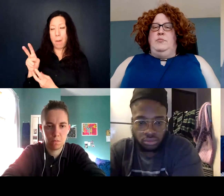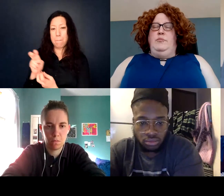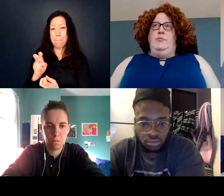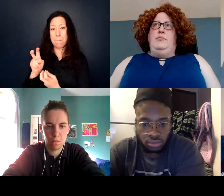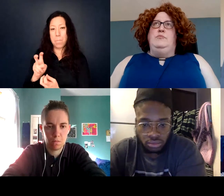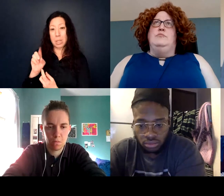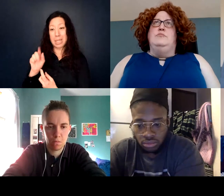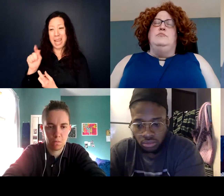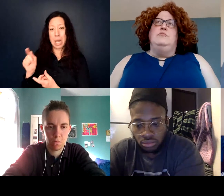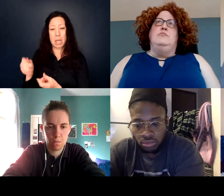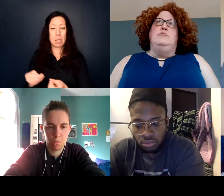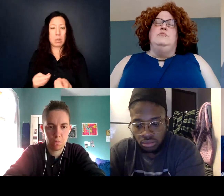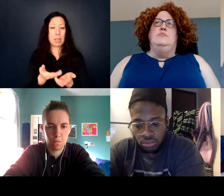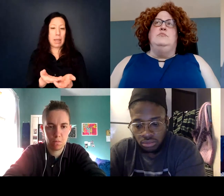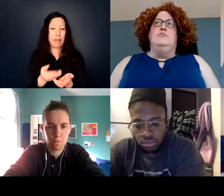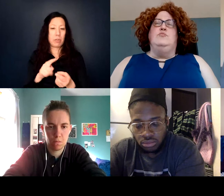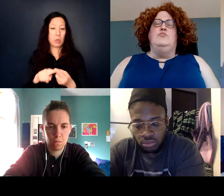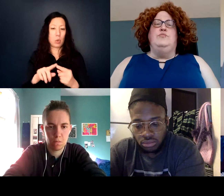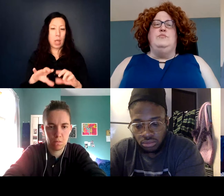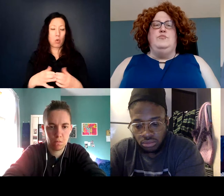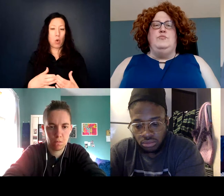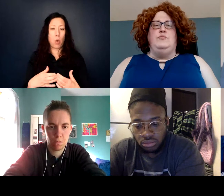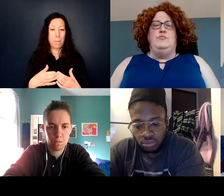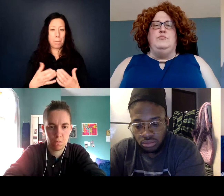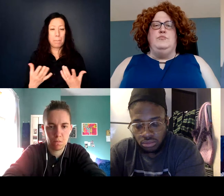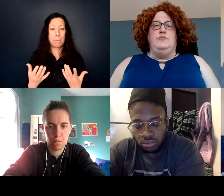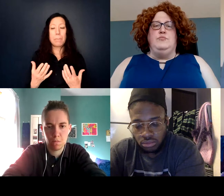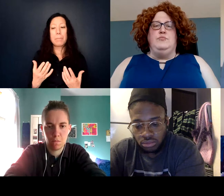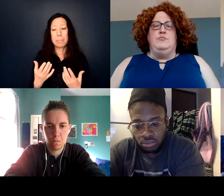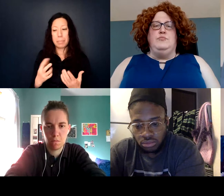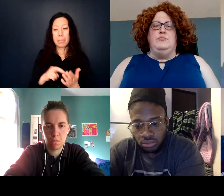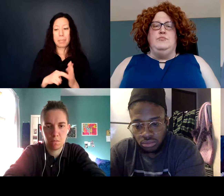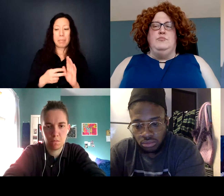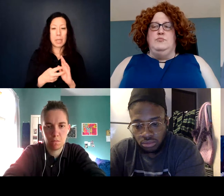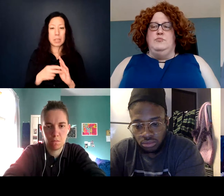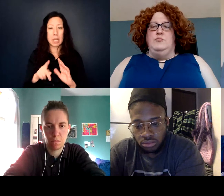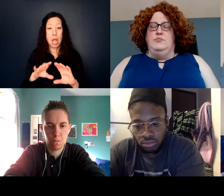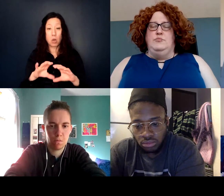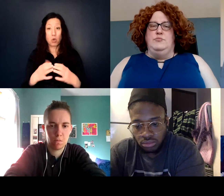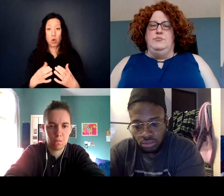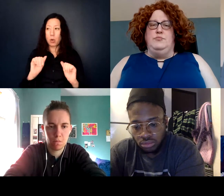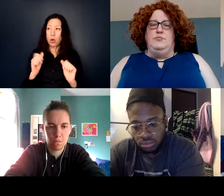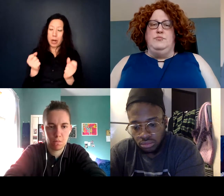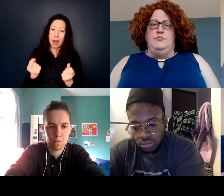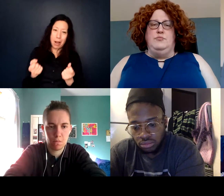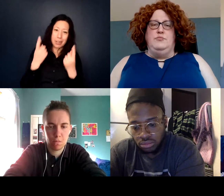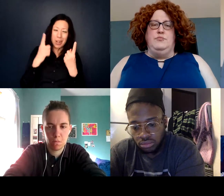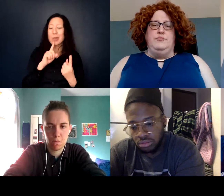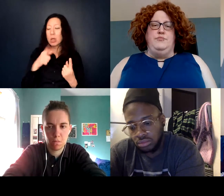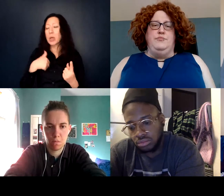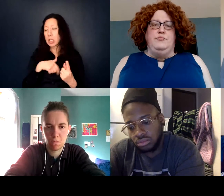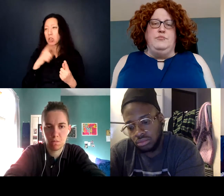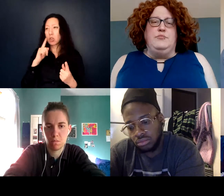so that they can have an understanding about why. I mean, we should bring it up in every community, but